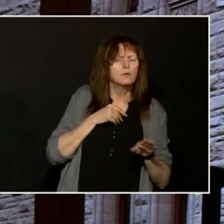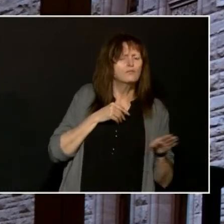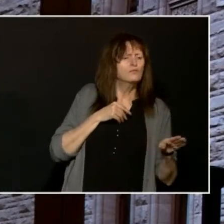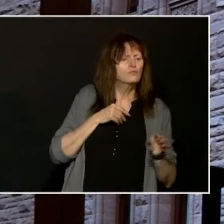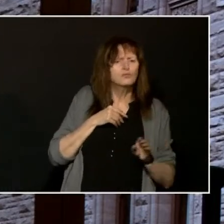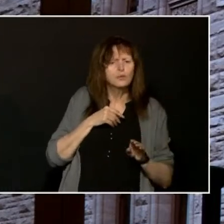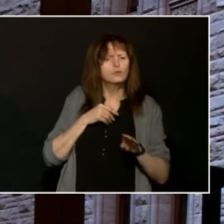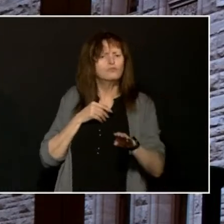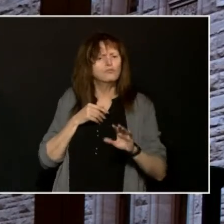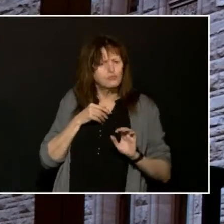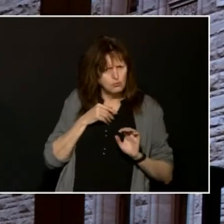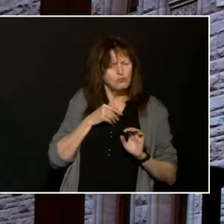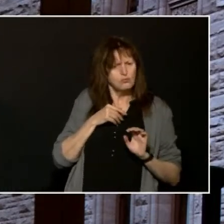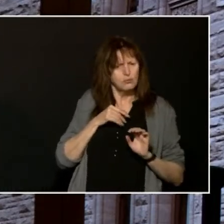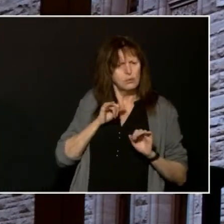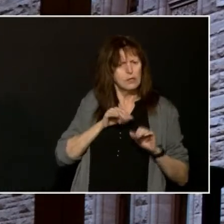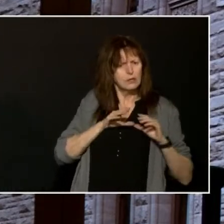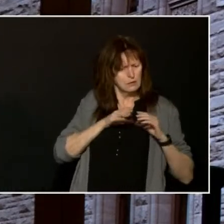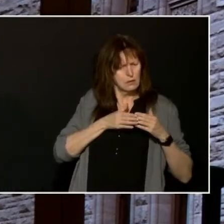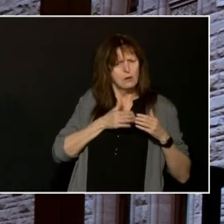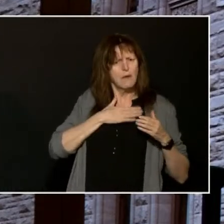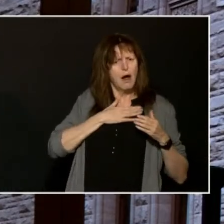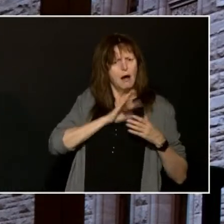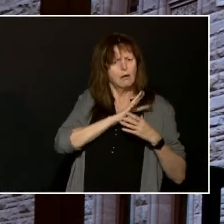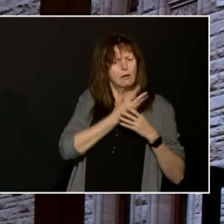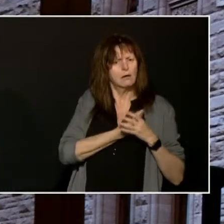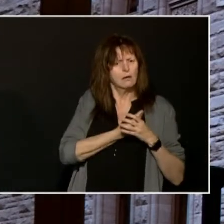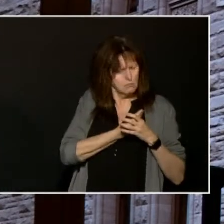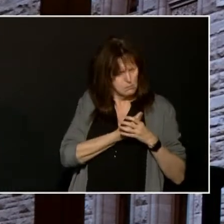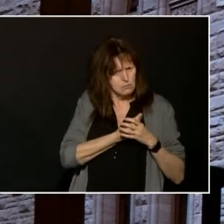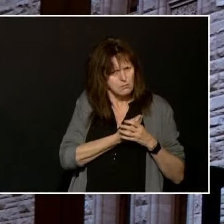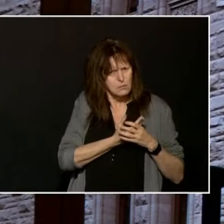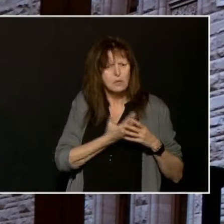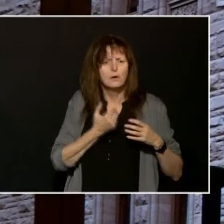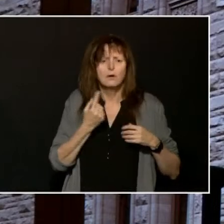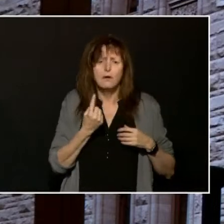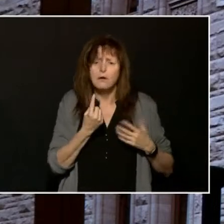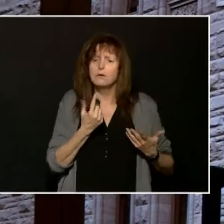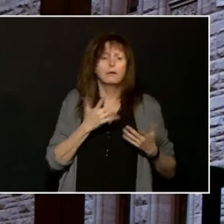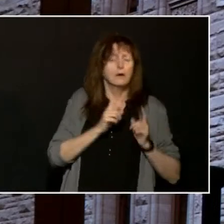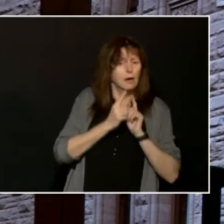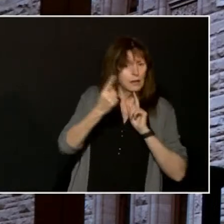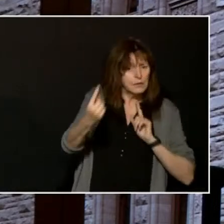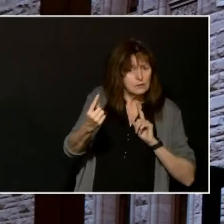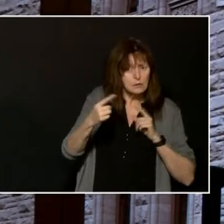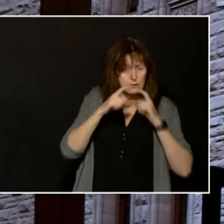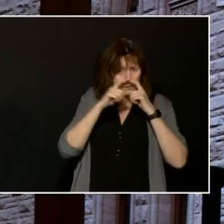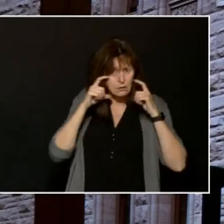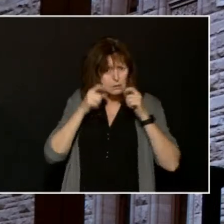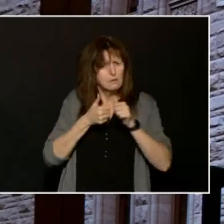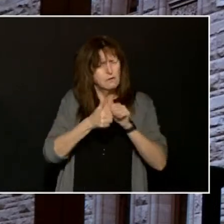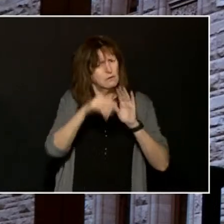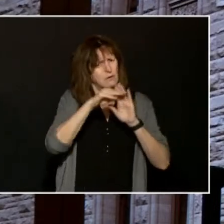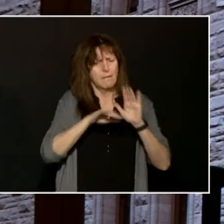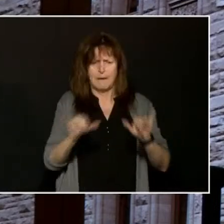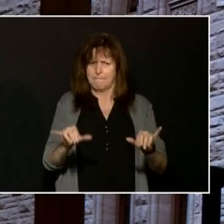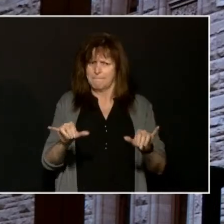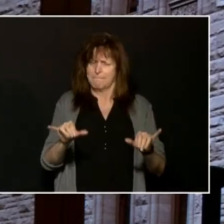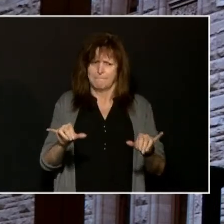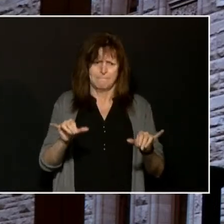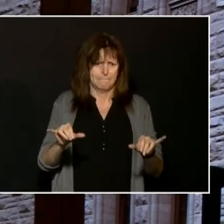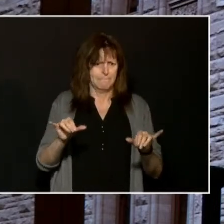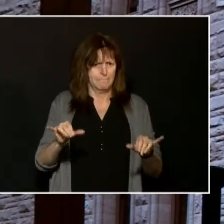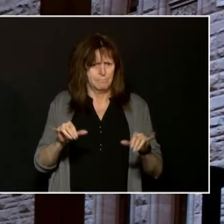your household or yourself and maintaining that distancing, masking, and all the protections you need to do. Because in the past, when we've had long